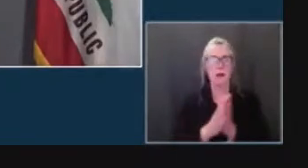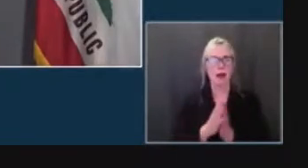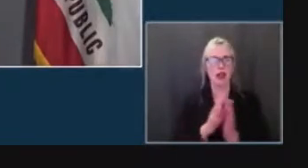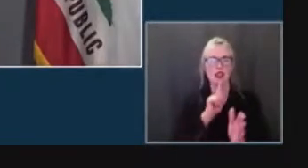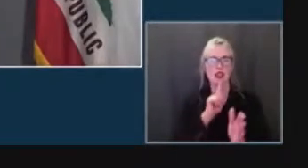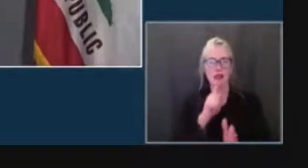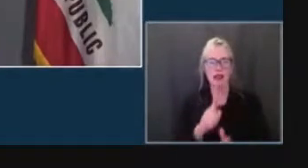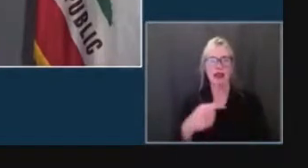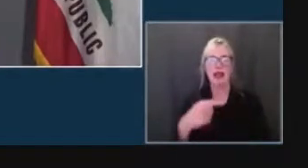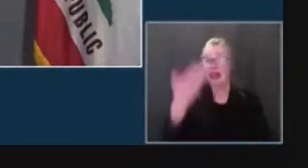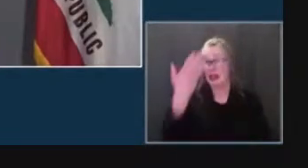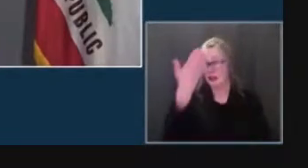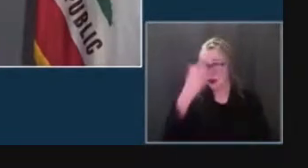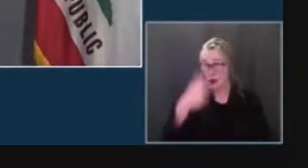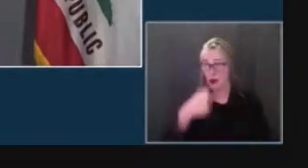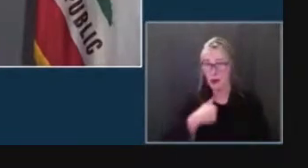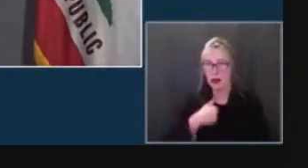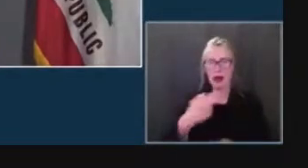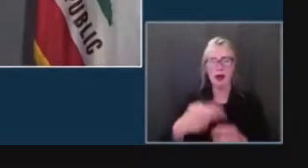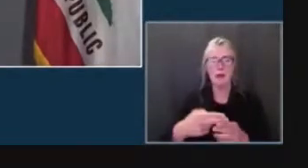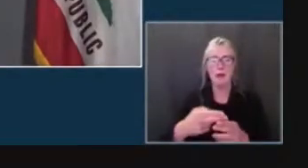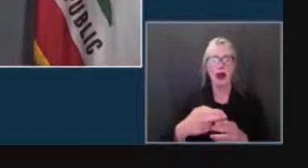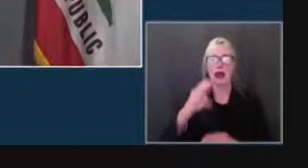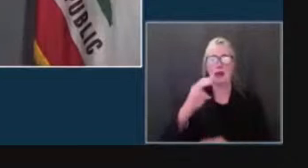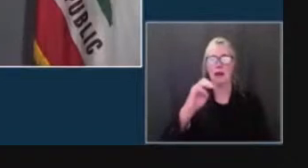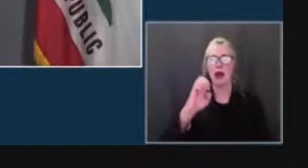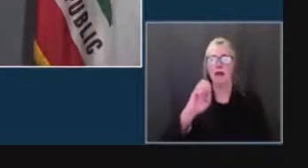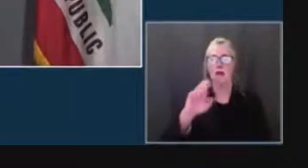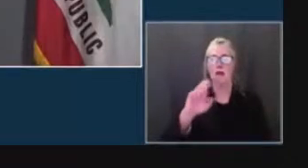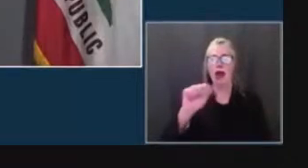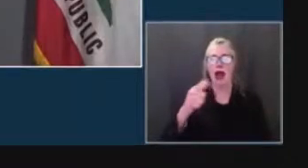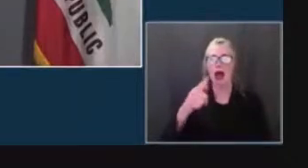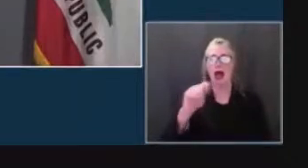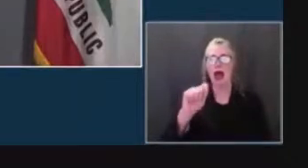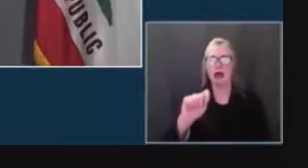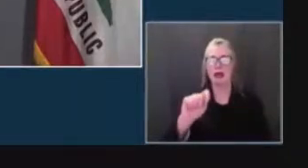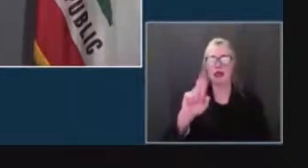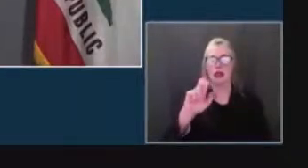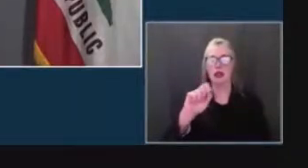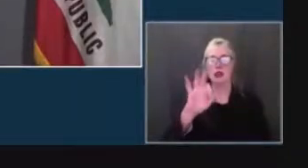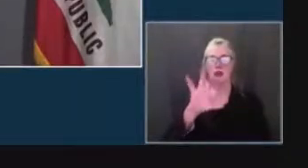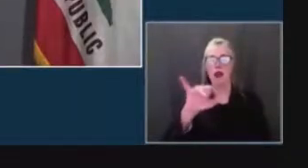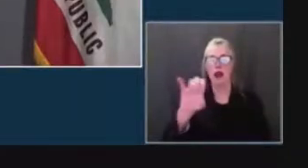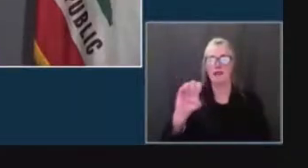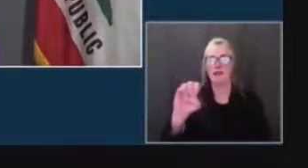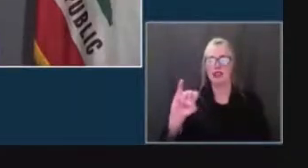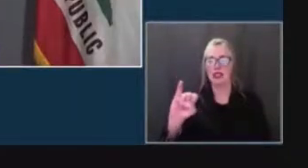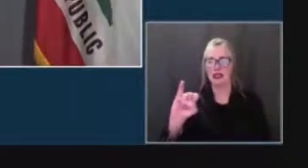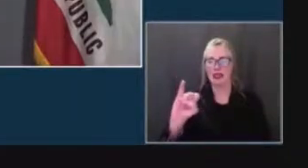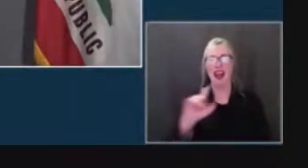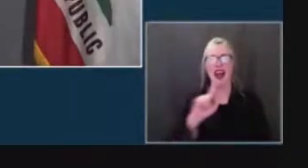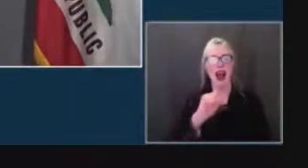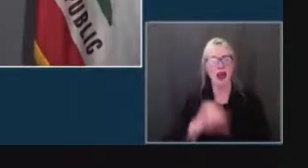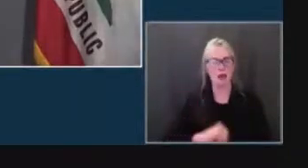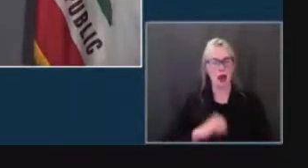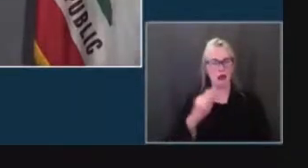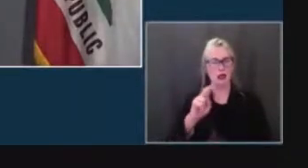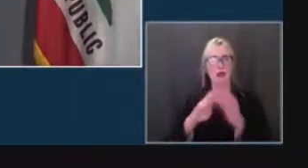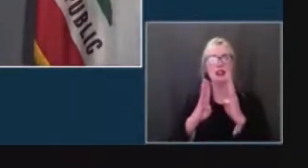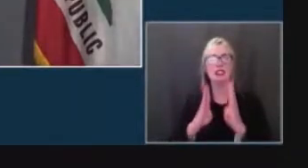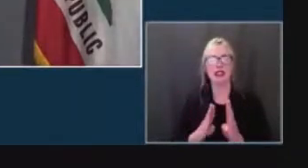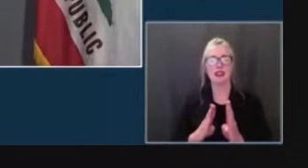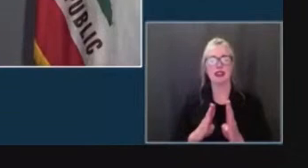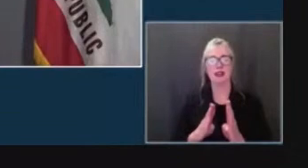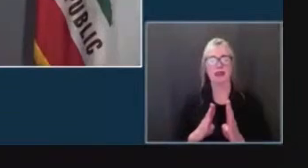Melahat Rafi. My pronouns are she, her, and I am so proud to be your CDP secretary. I want to begin my speech the same way I